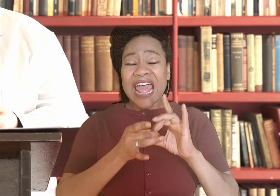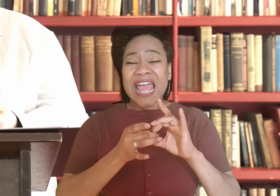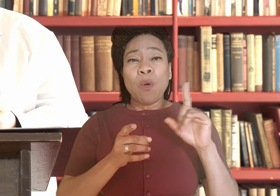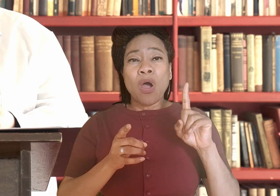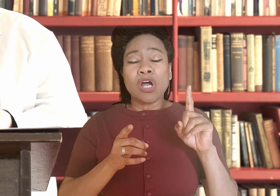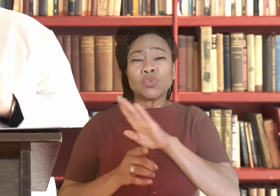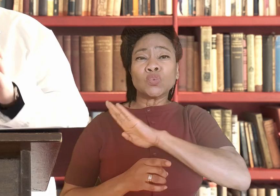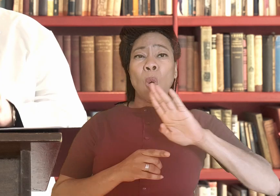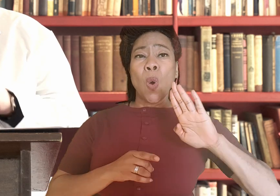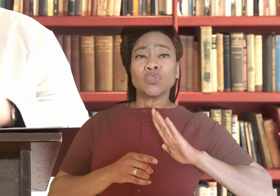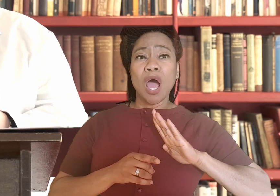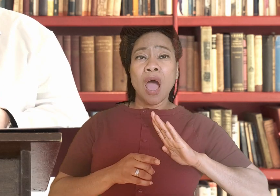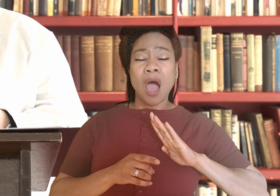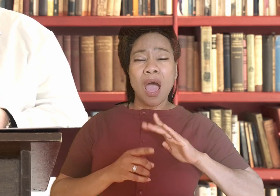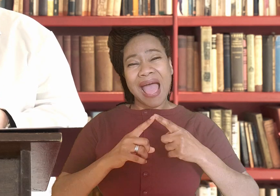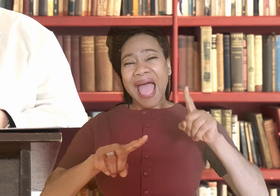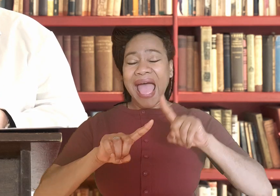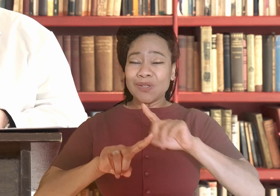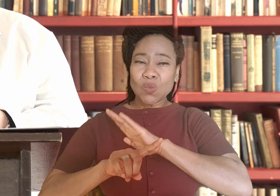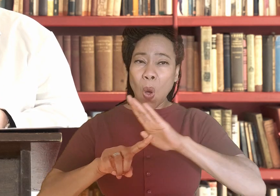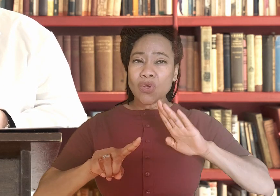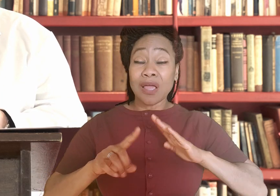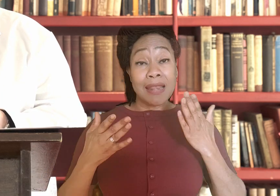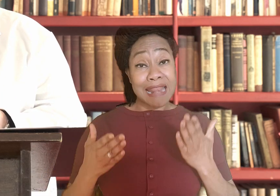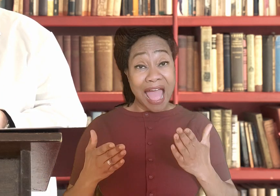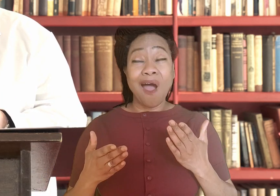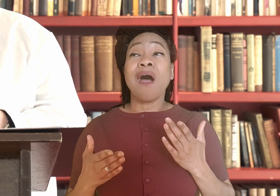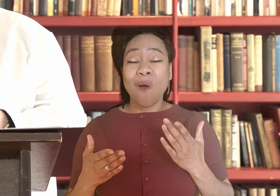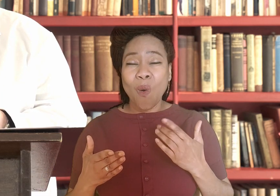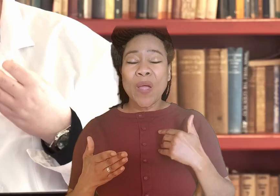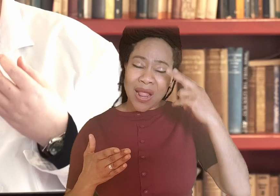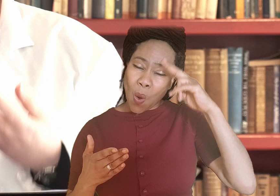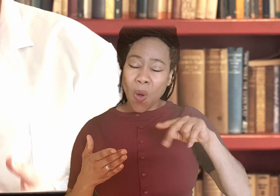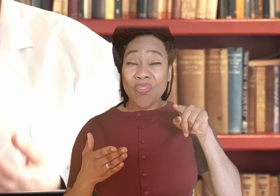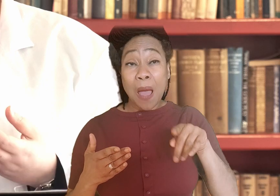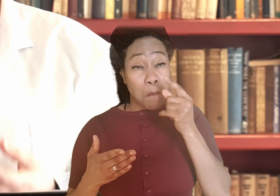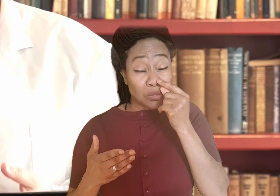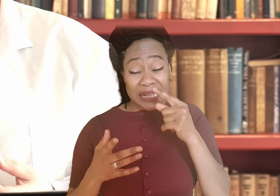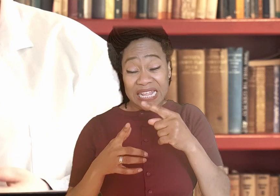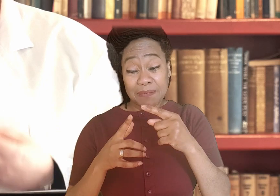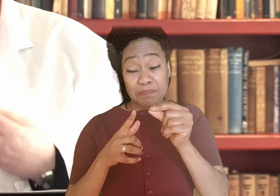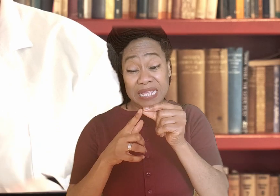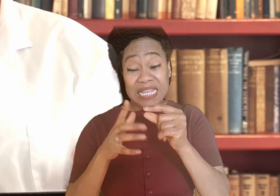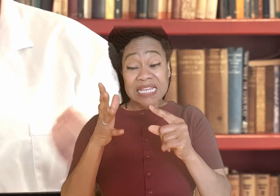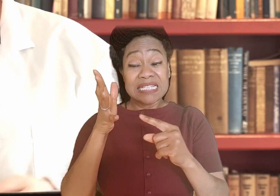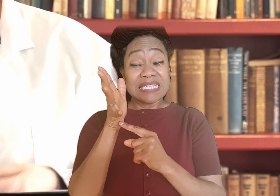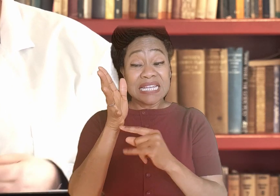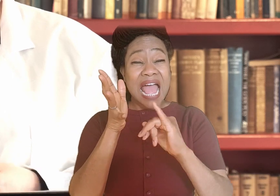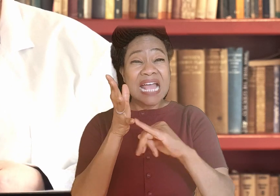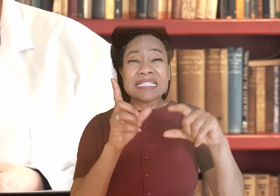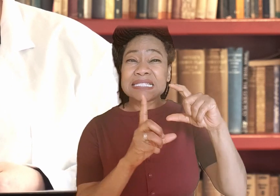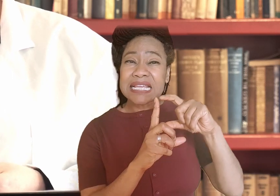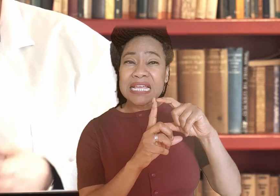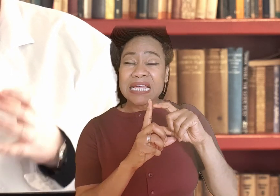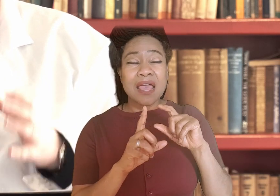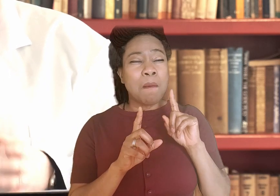and perhaps was beginning to recognise what we'd now call PTSD. But the Tuesday lectures only featured